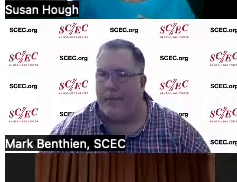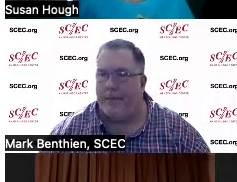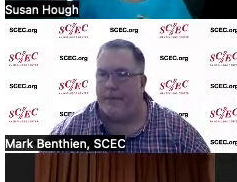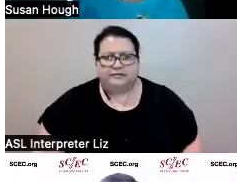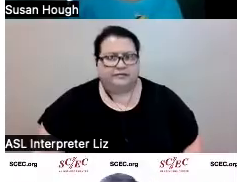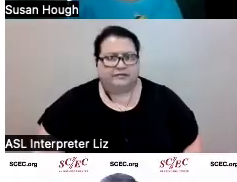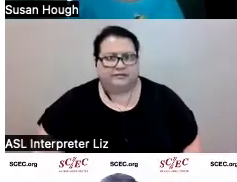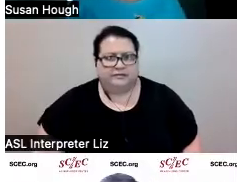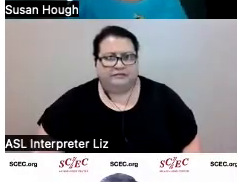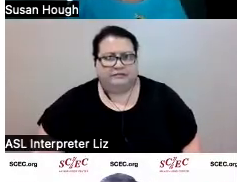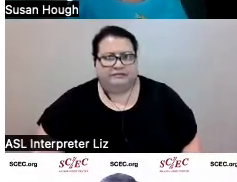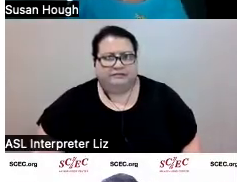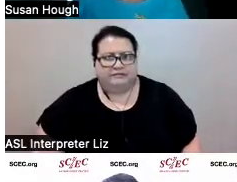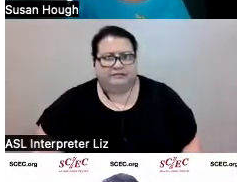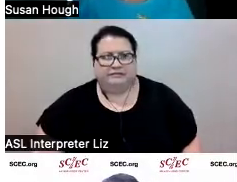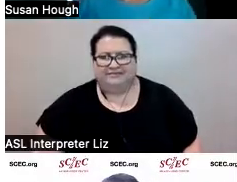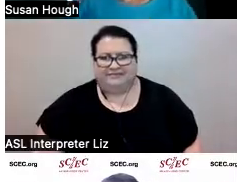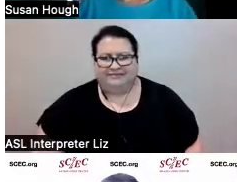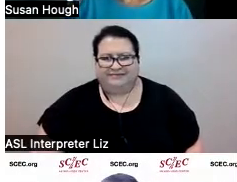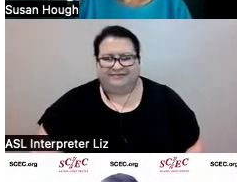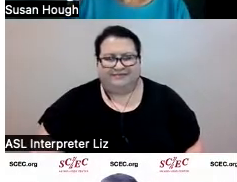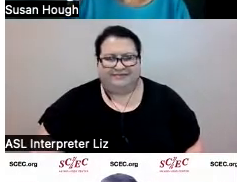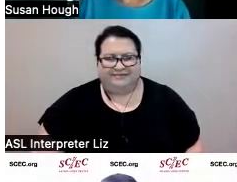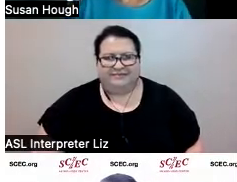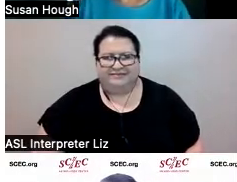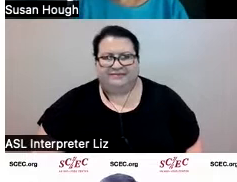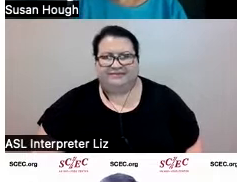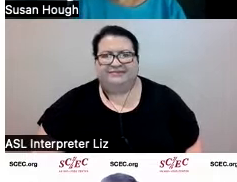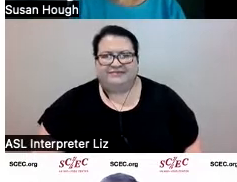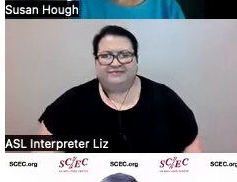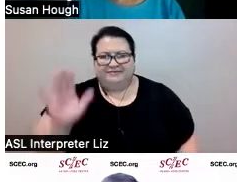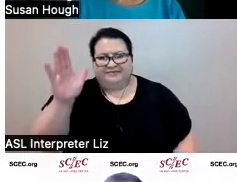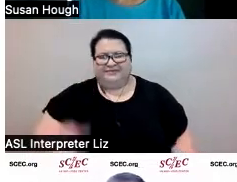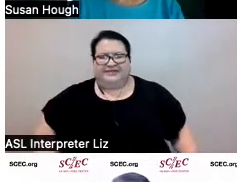Yeah, I'm not, did we lose him? There, okay. I see Liz.